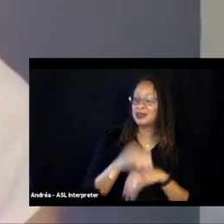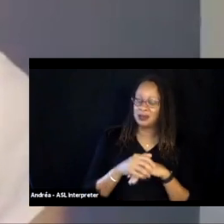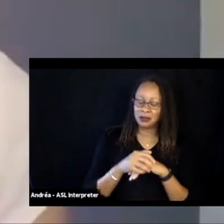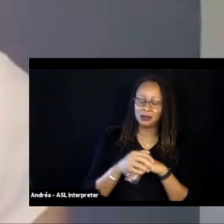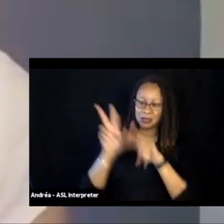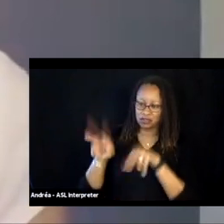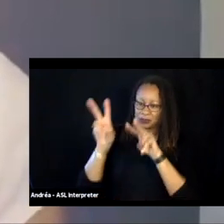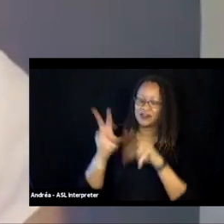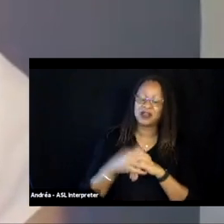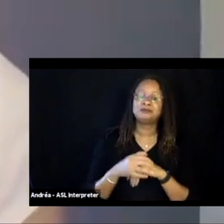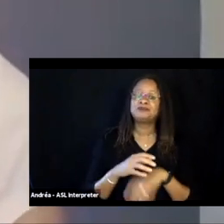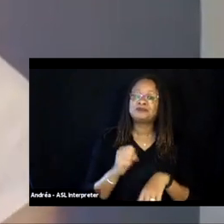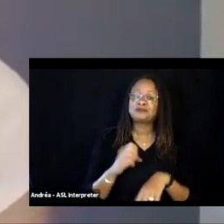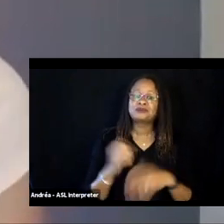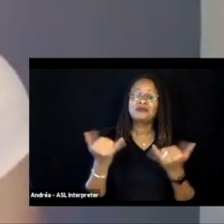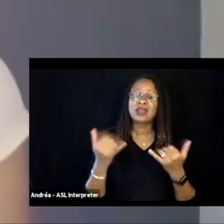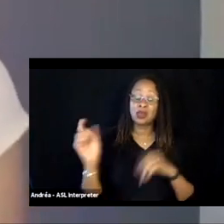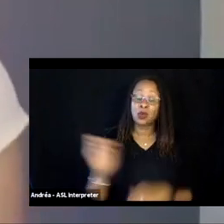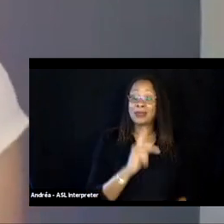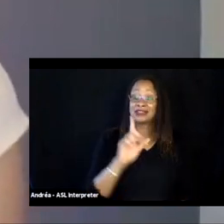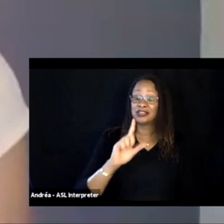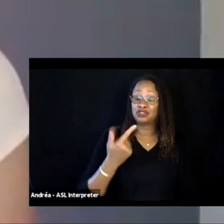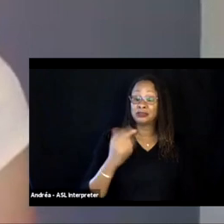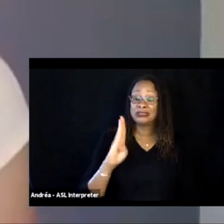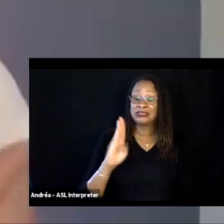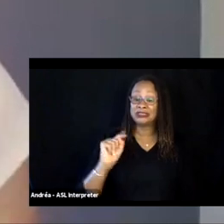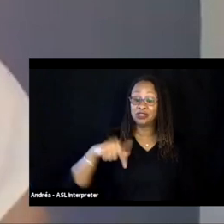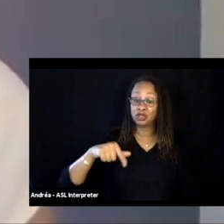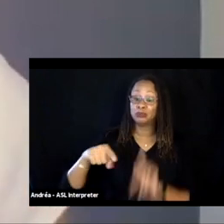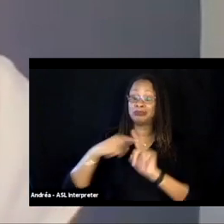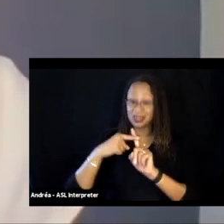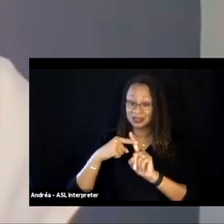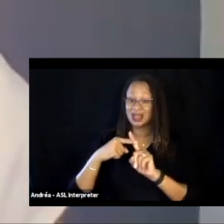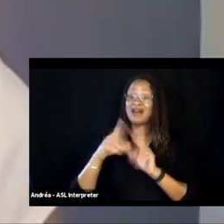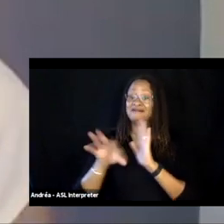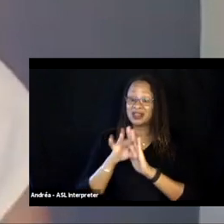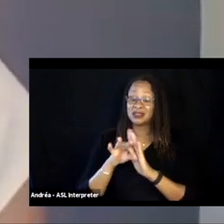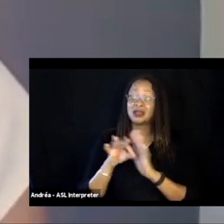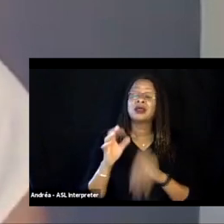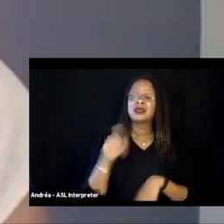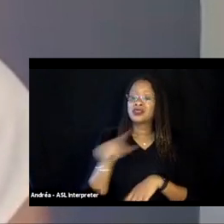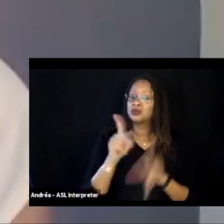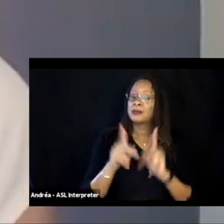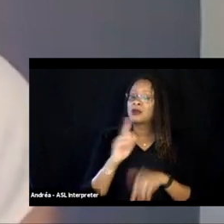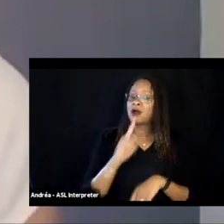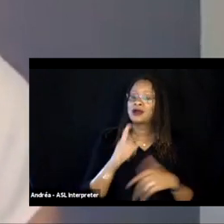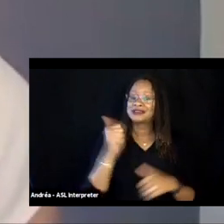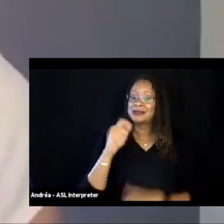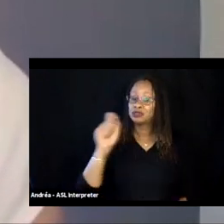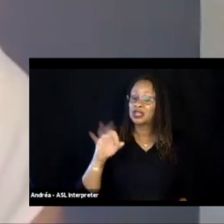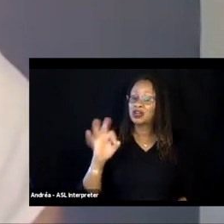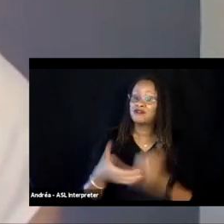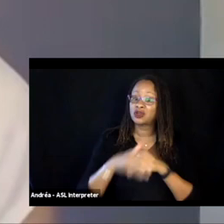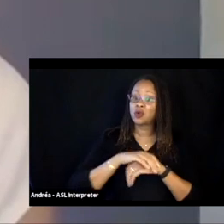do. Now turning to LGBTQ plus findings, LGBTQ plus people are 10% of the global